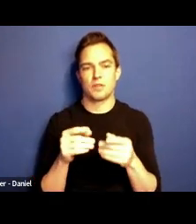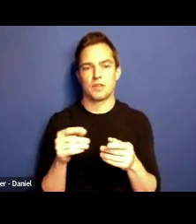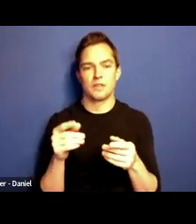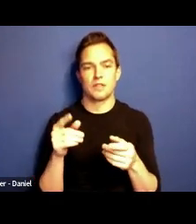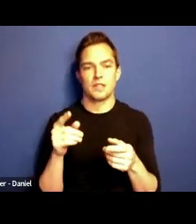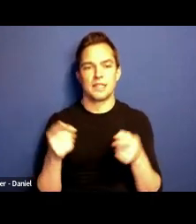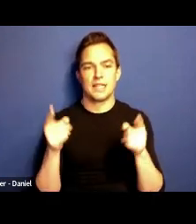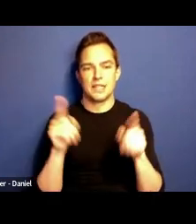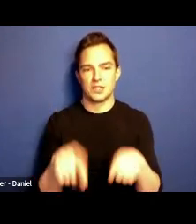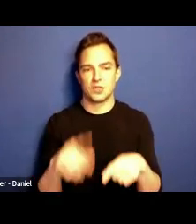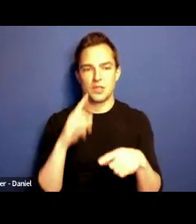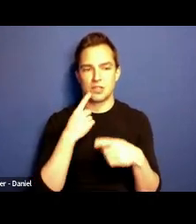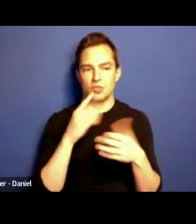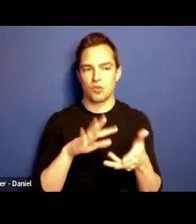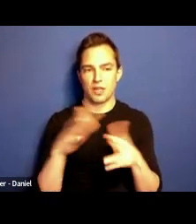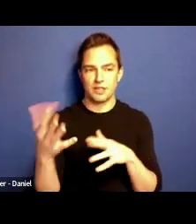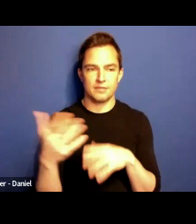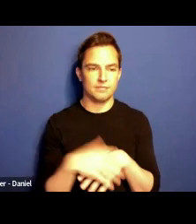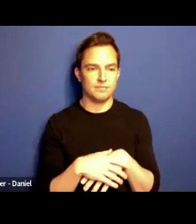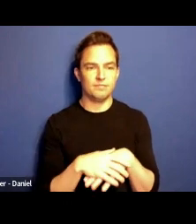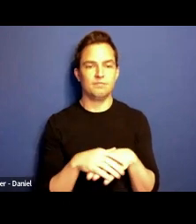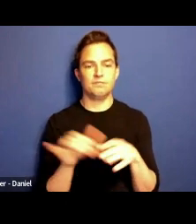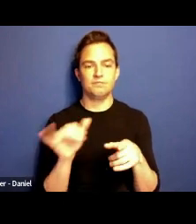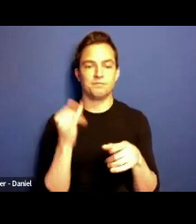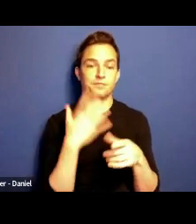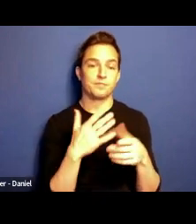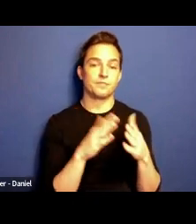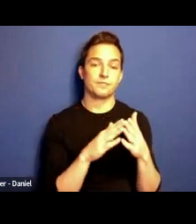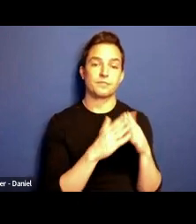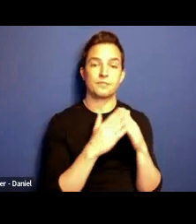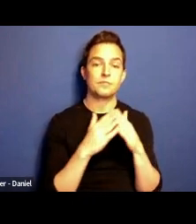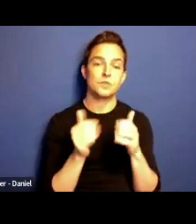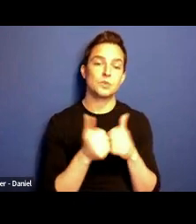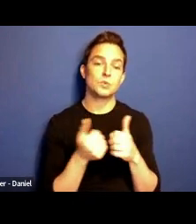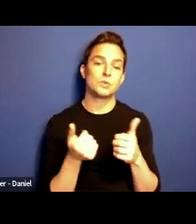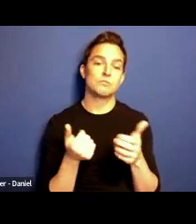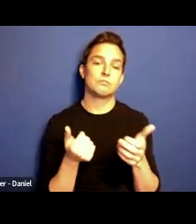else equal. And if we have a system, a community with a poor,